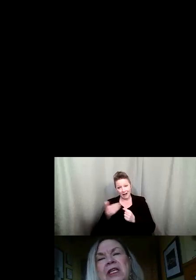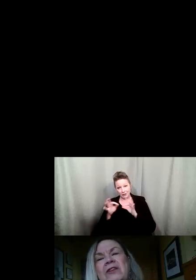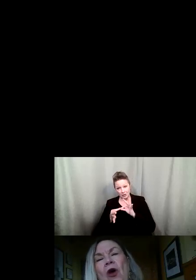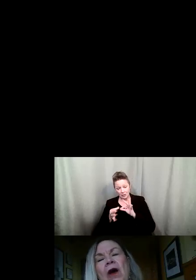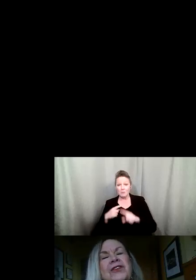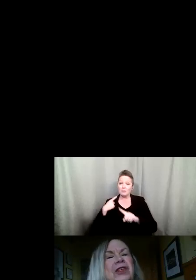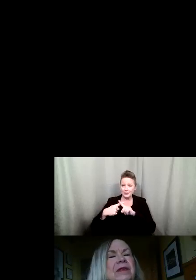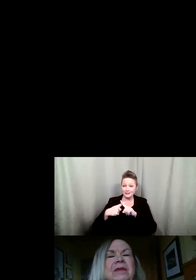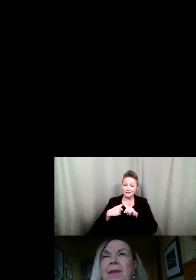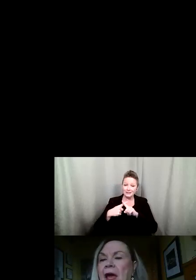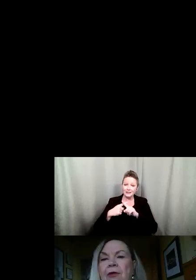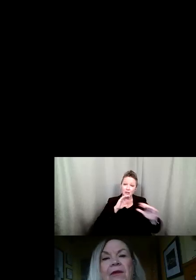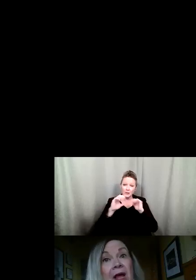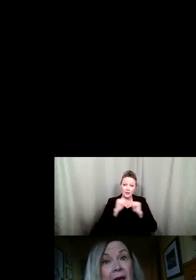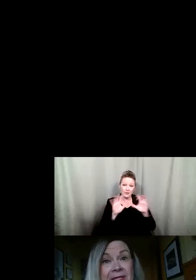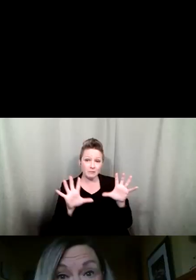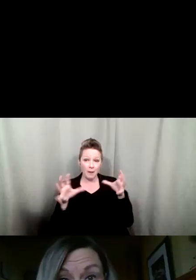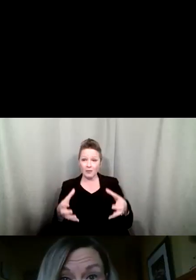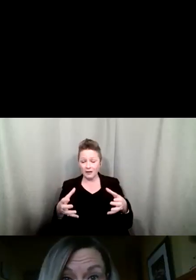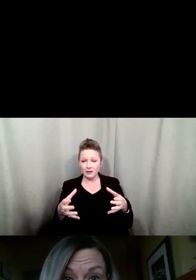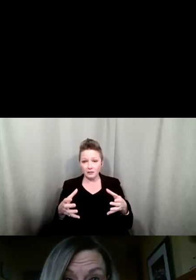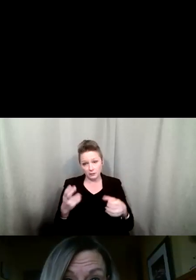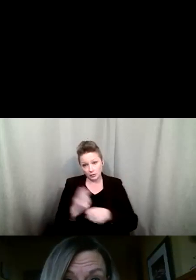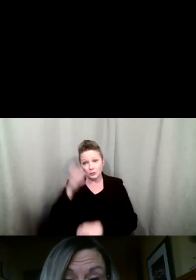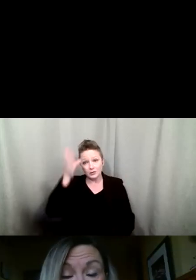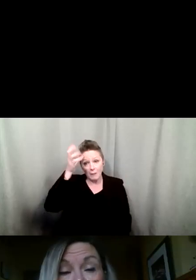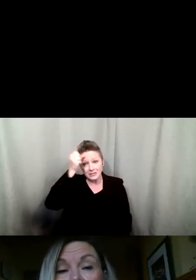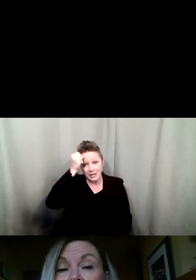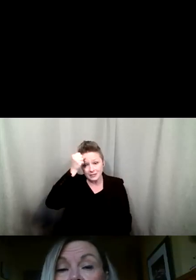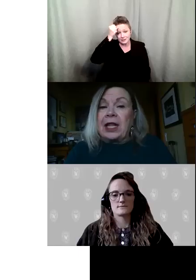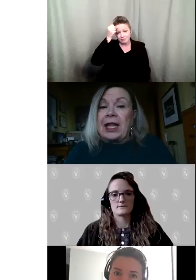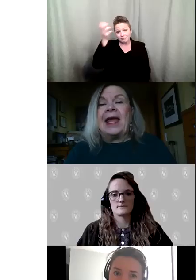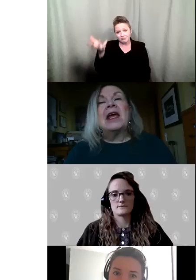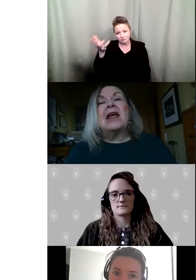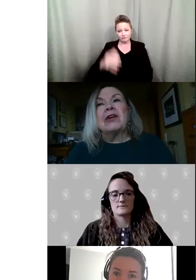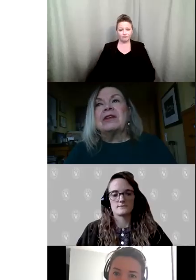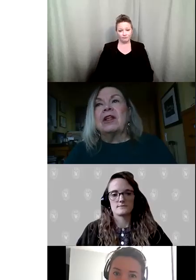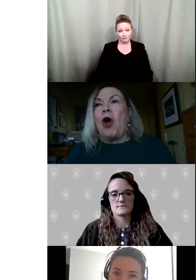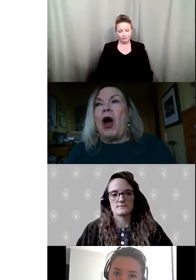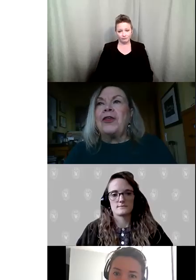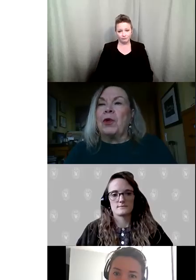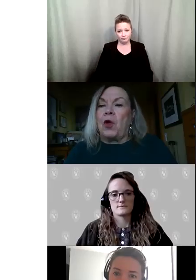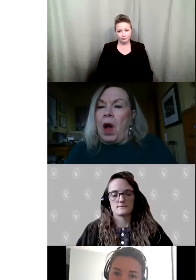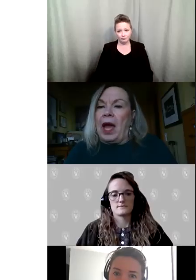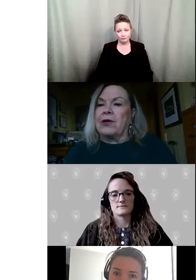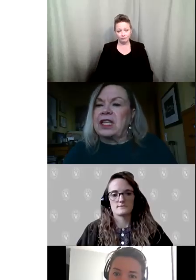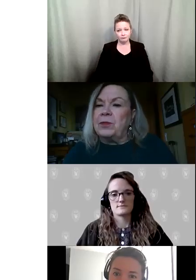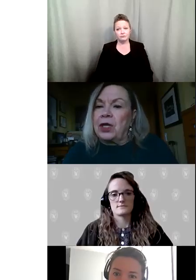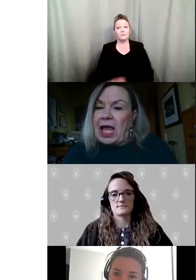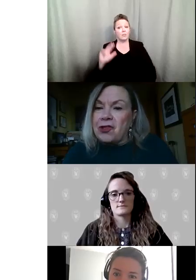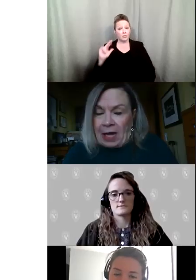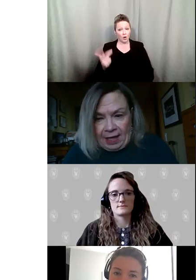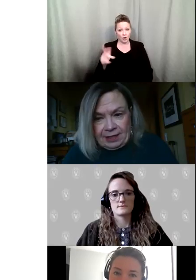is often just a matter of common sense thirdly there is a law that requires